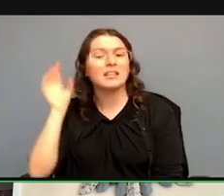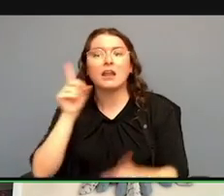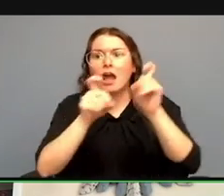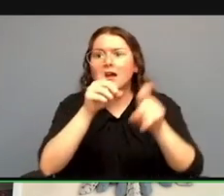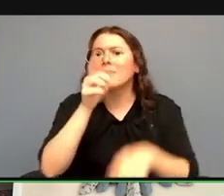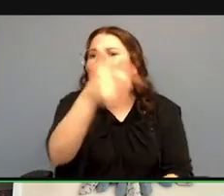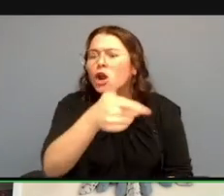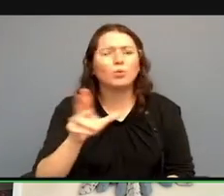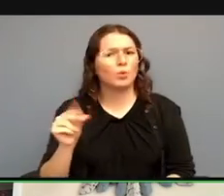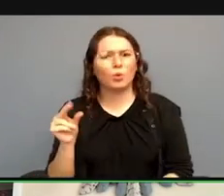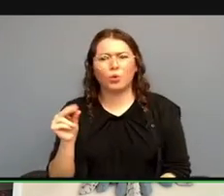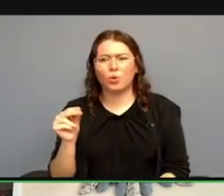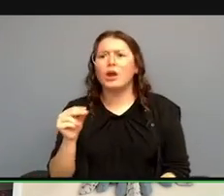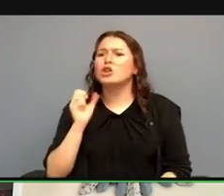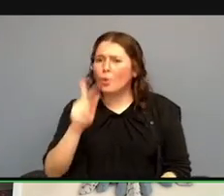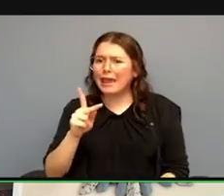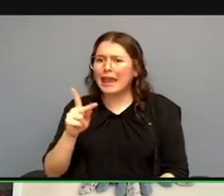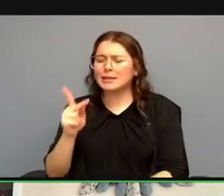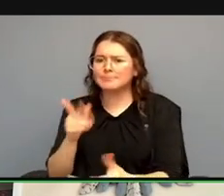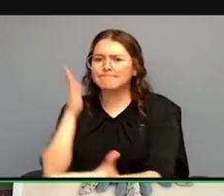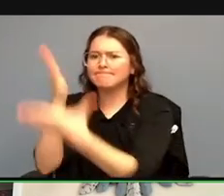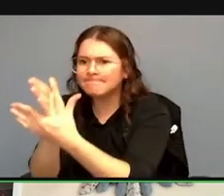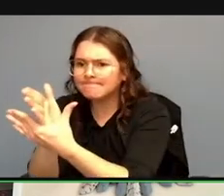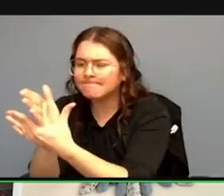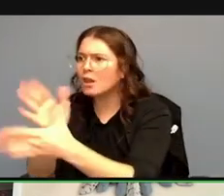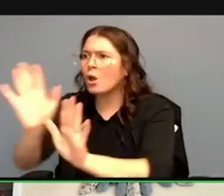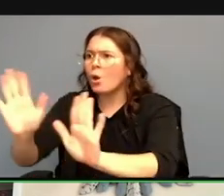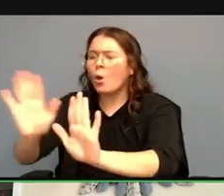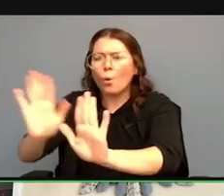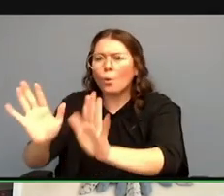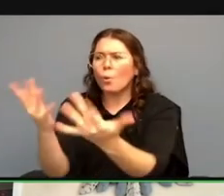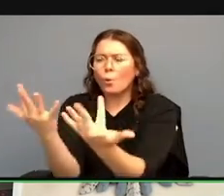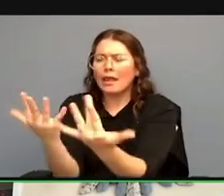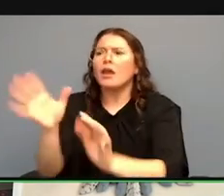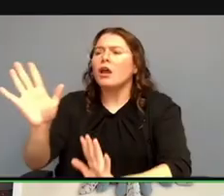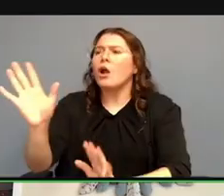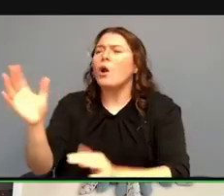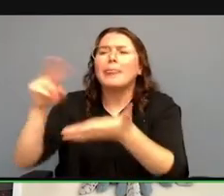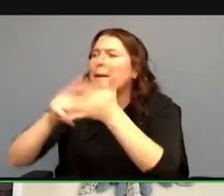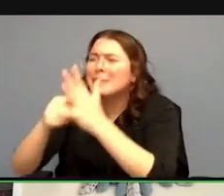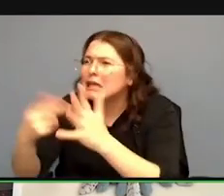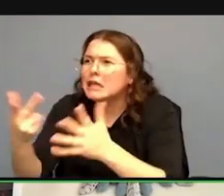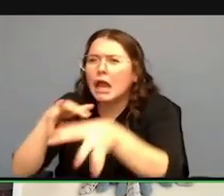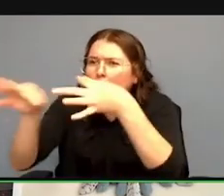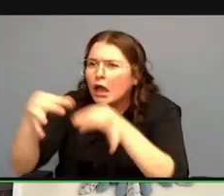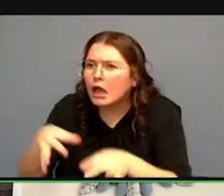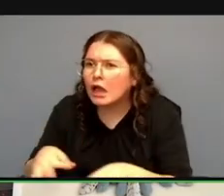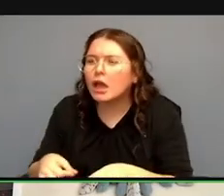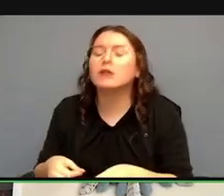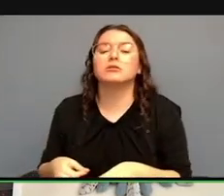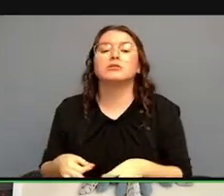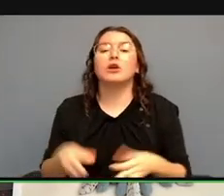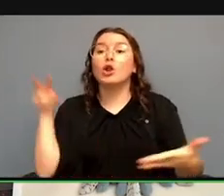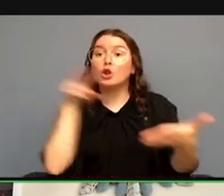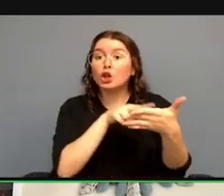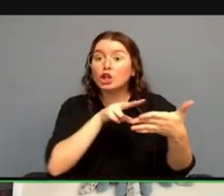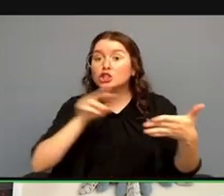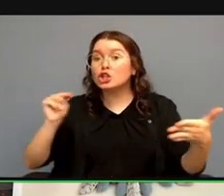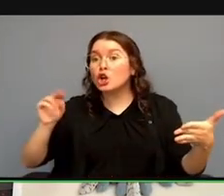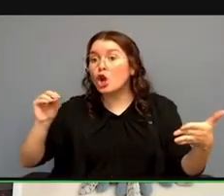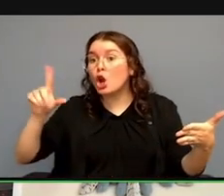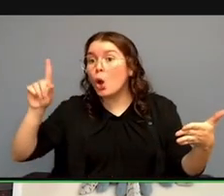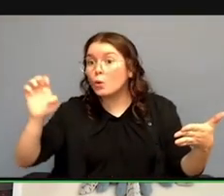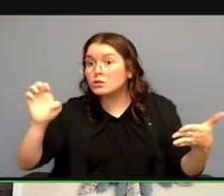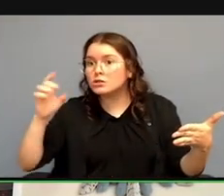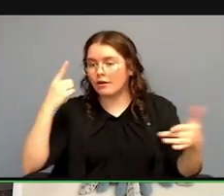later. It's okay to interrupt and say, what does that mean? Refer to the notes that you made on the